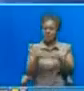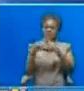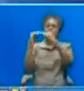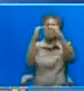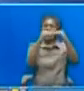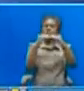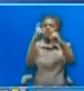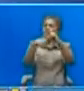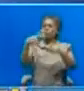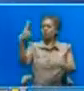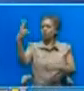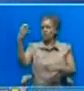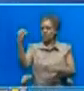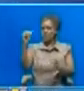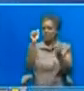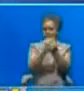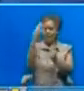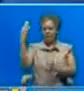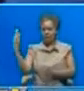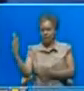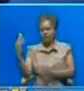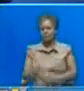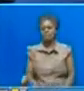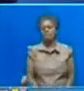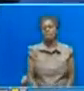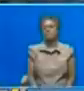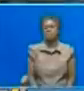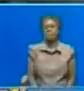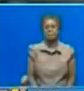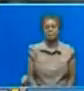has been at since April 2013.